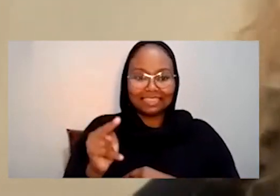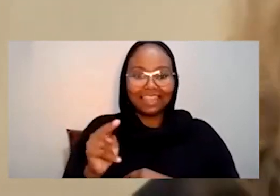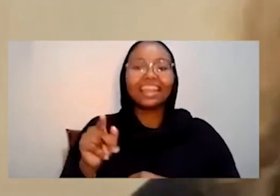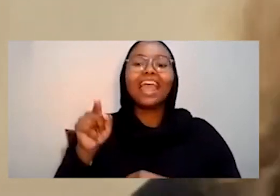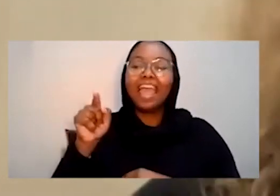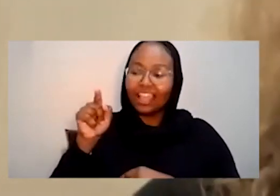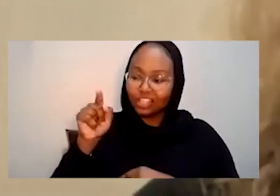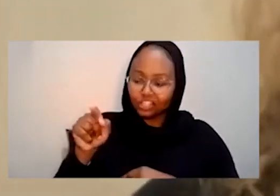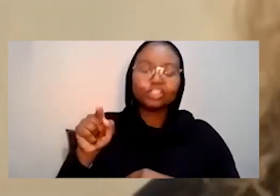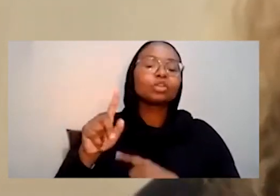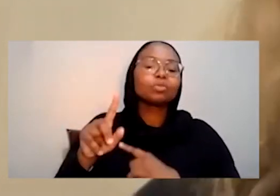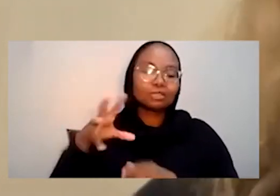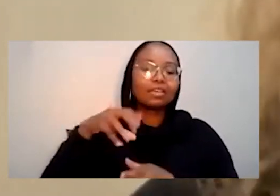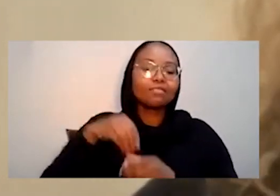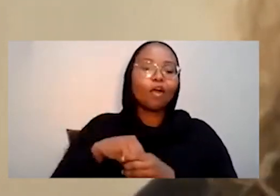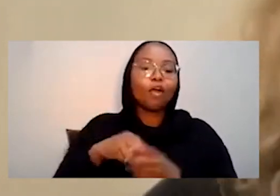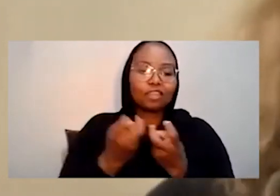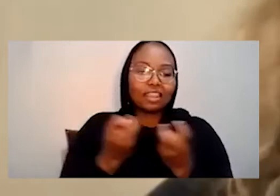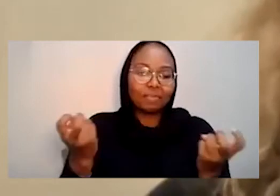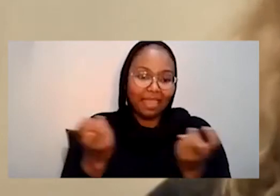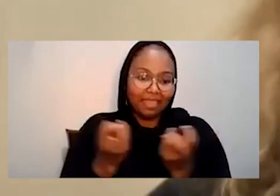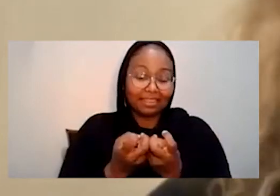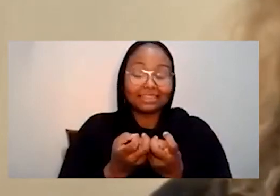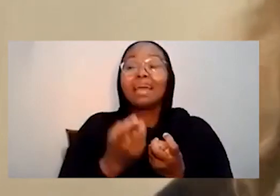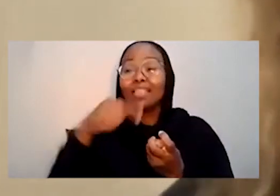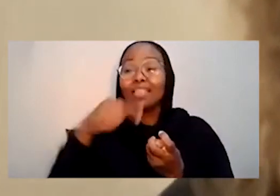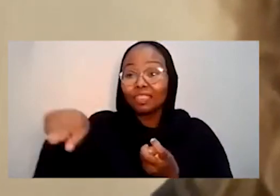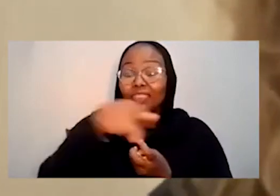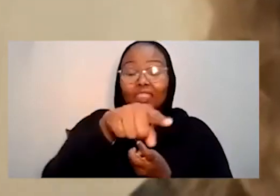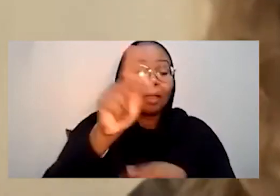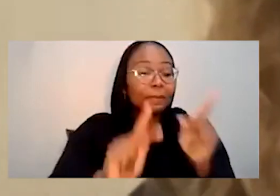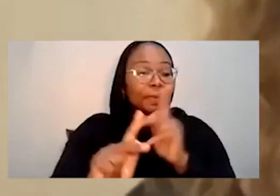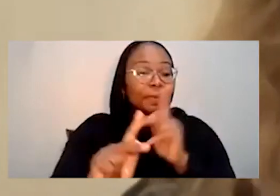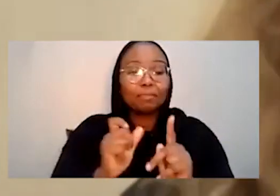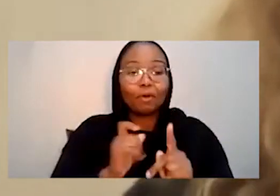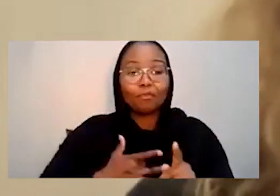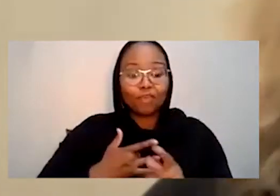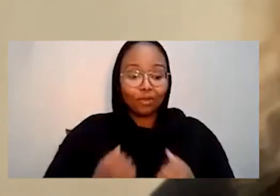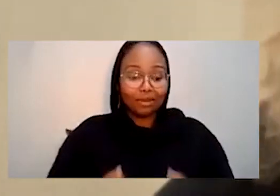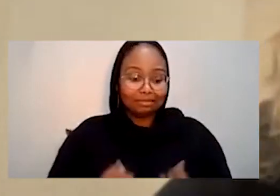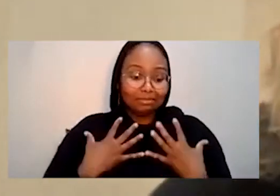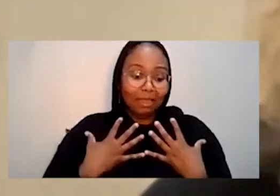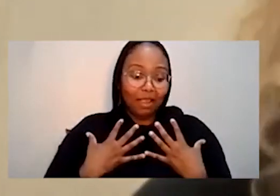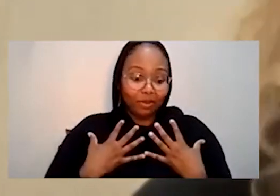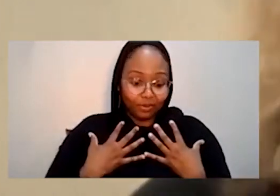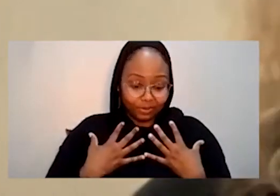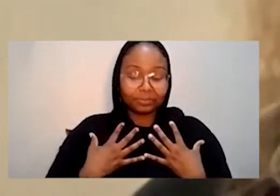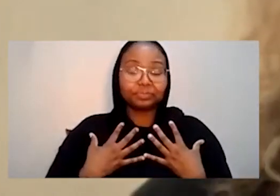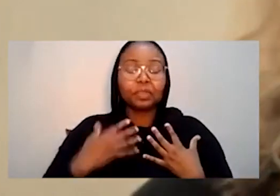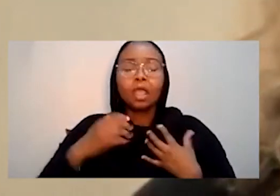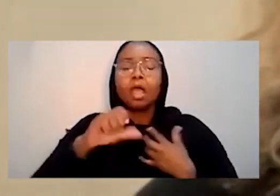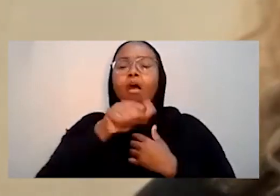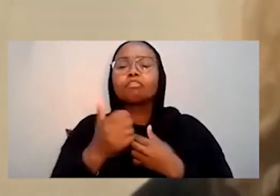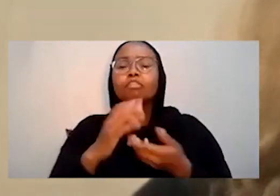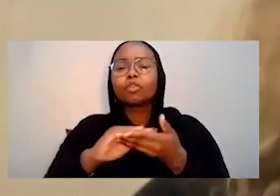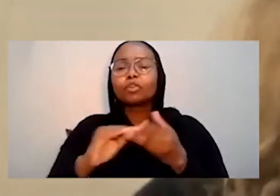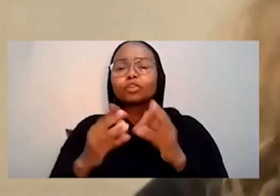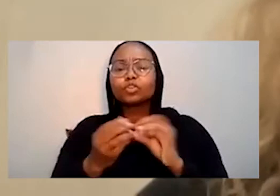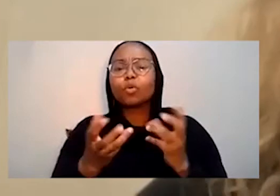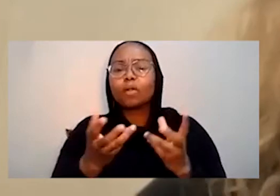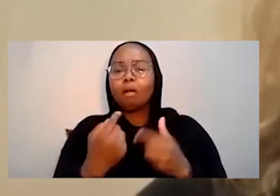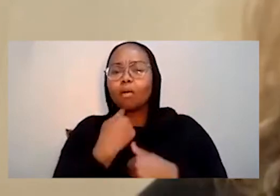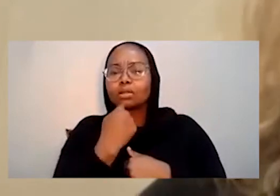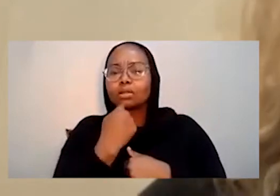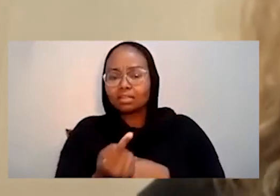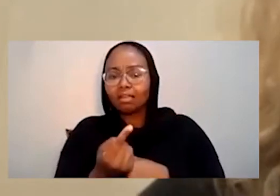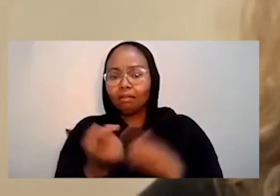And people were definitely very inspired. There's another story I want to tell, which just happened a couple of